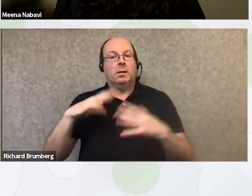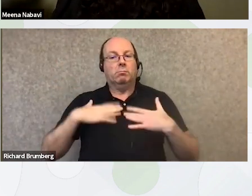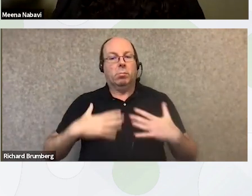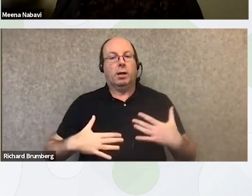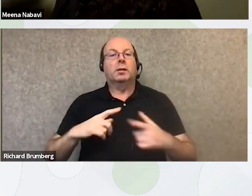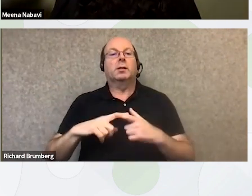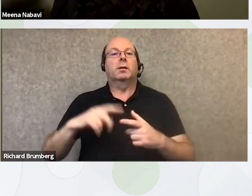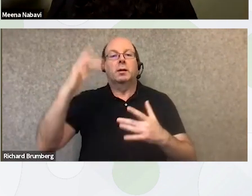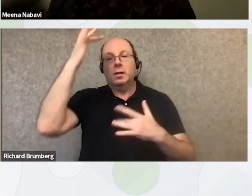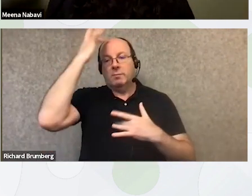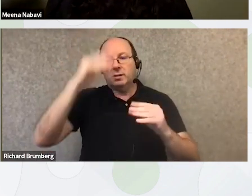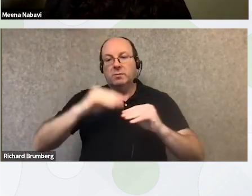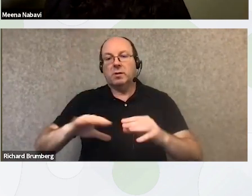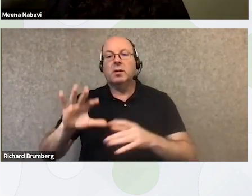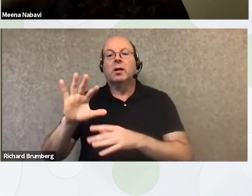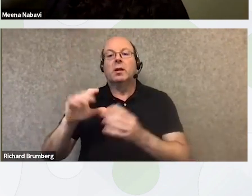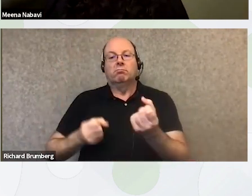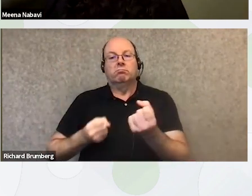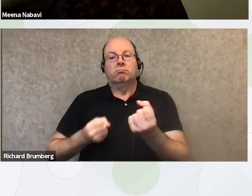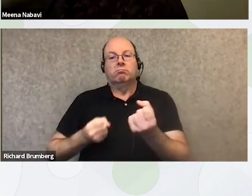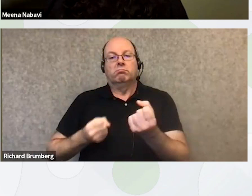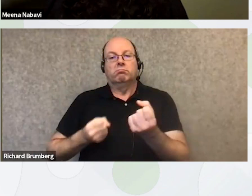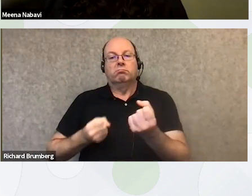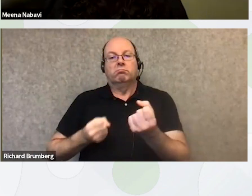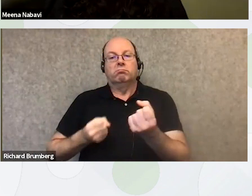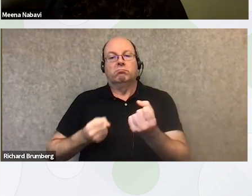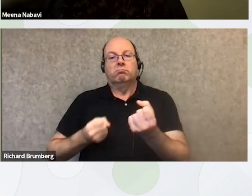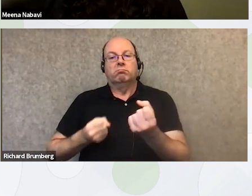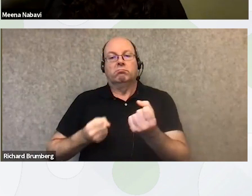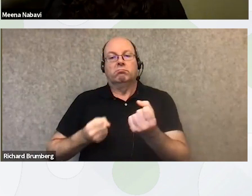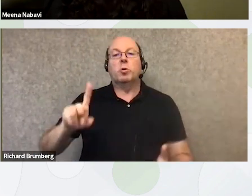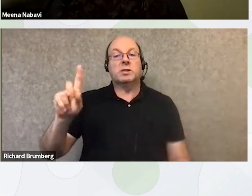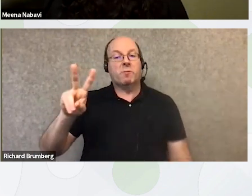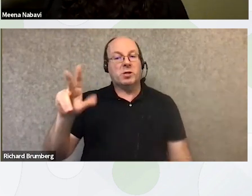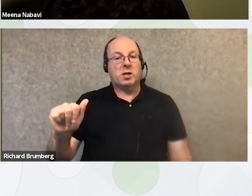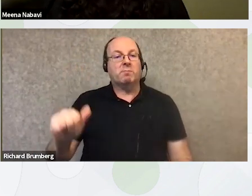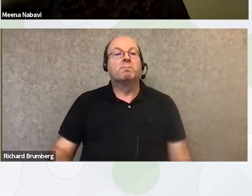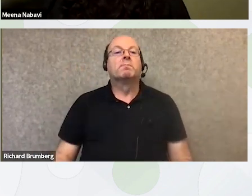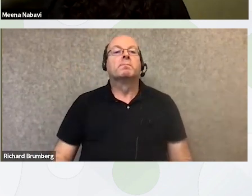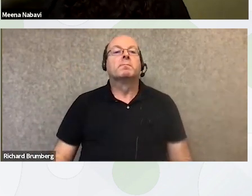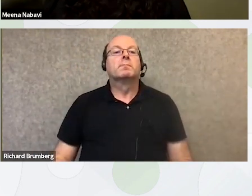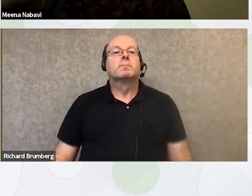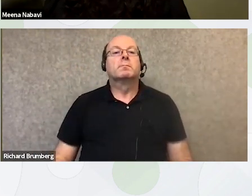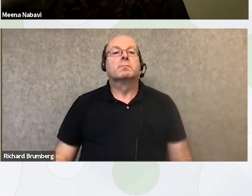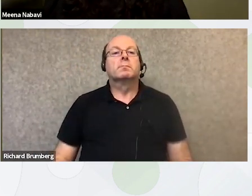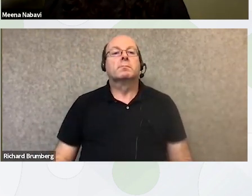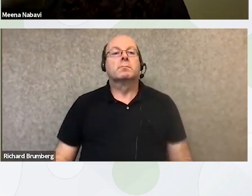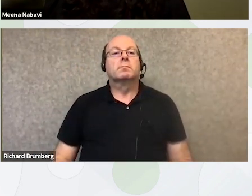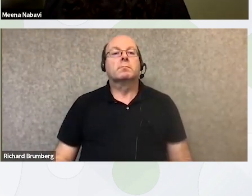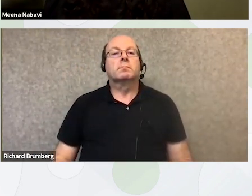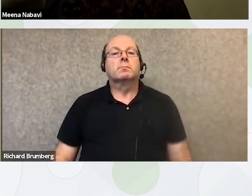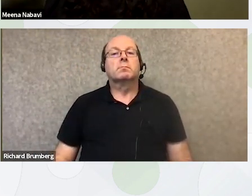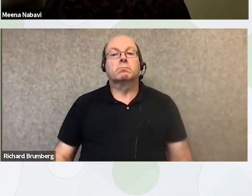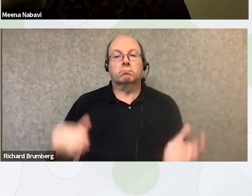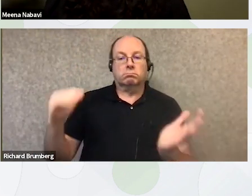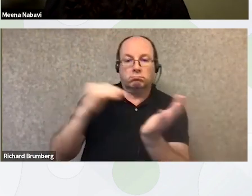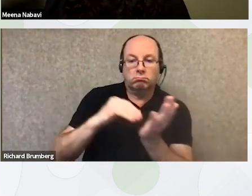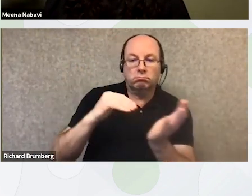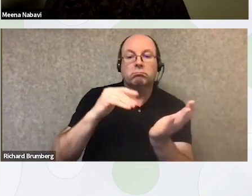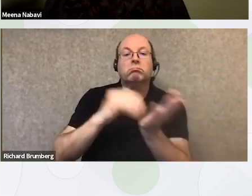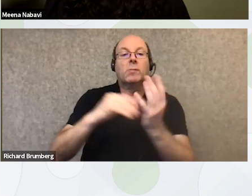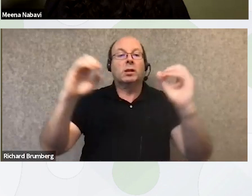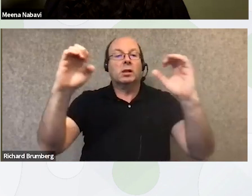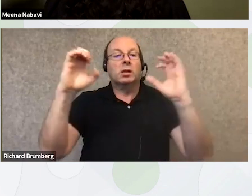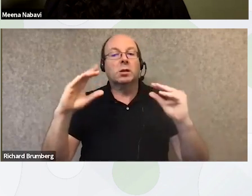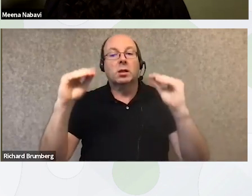infectious diseases fellowship training at the University of Virginia. She is a clinician, educator with interest in general